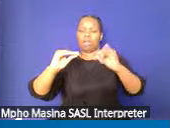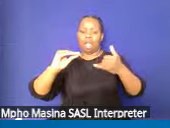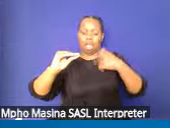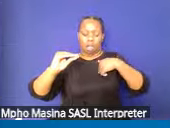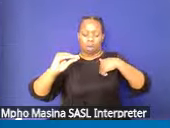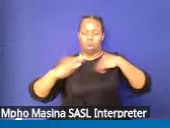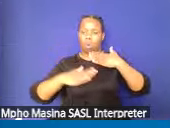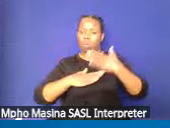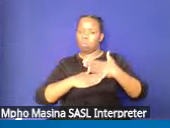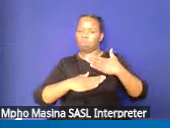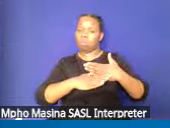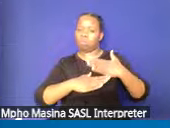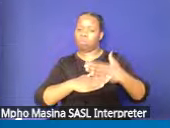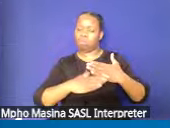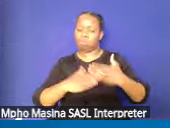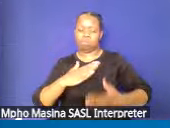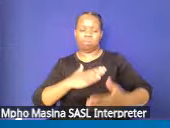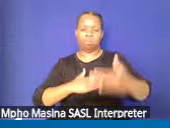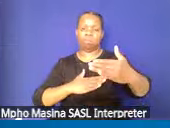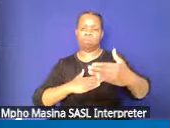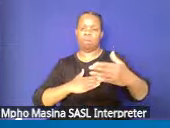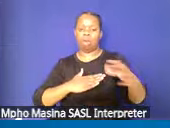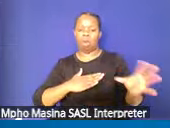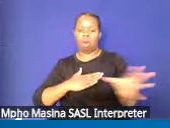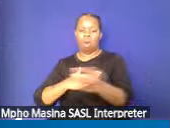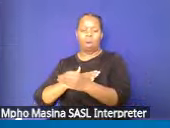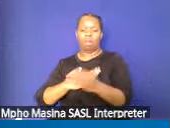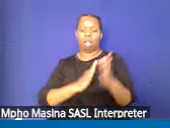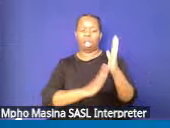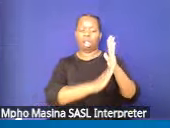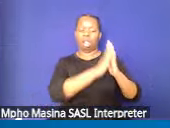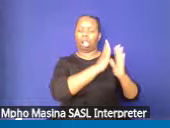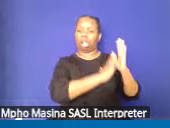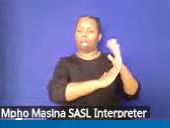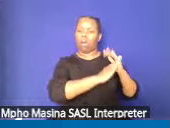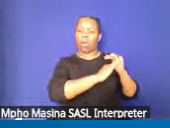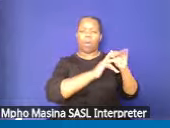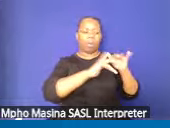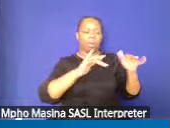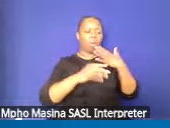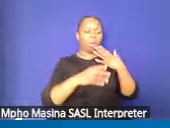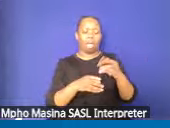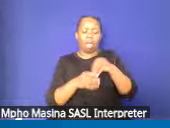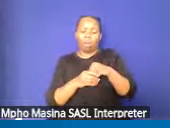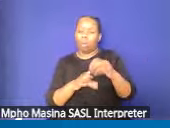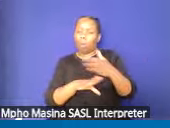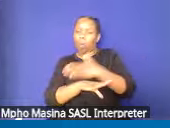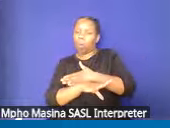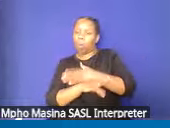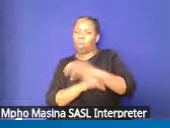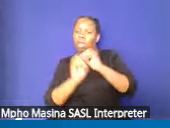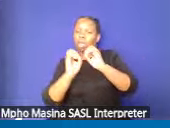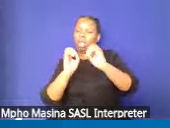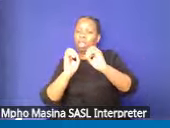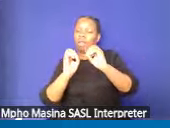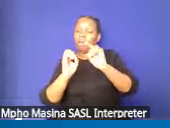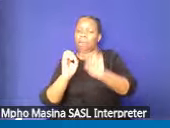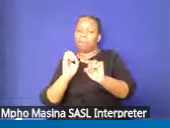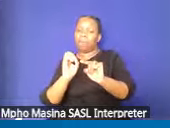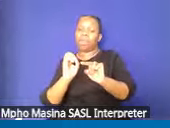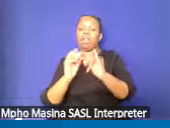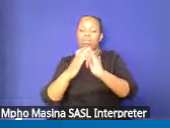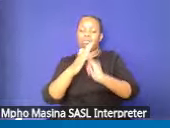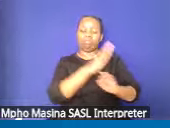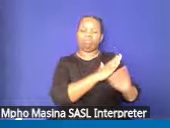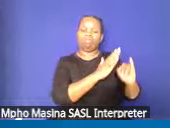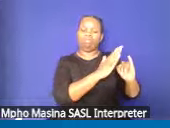of all historically disadvantaged individuals. What are the BBB